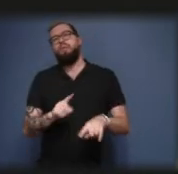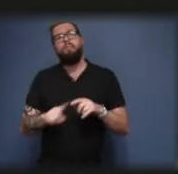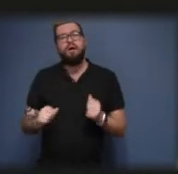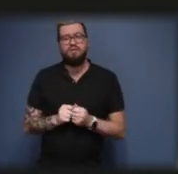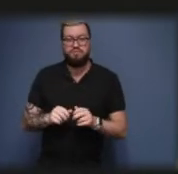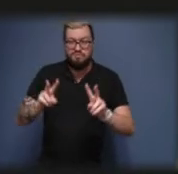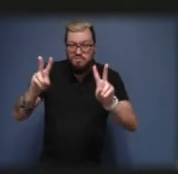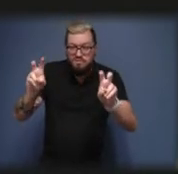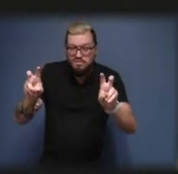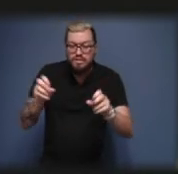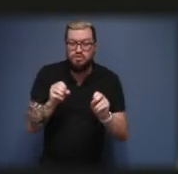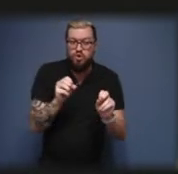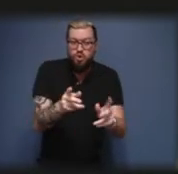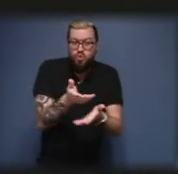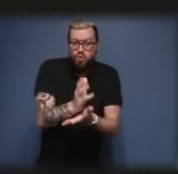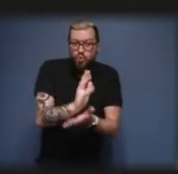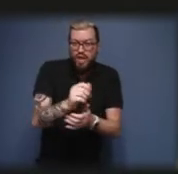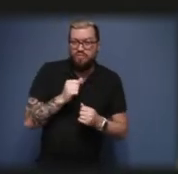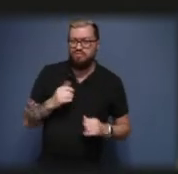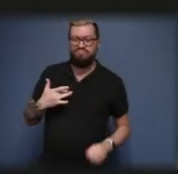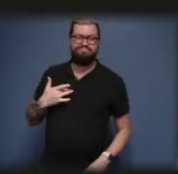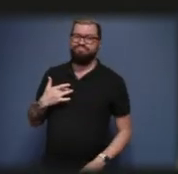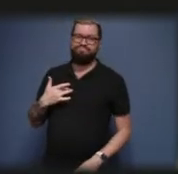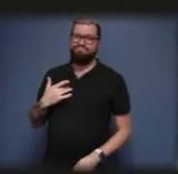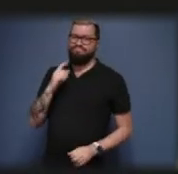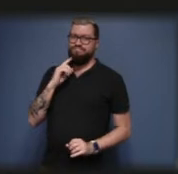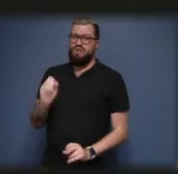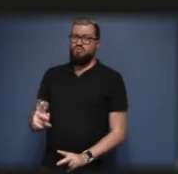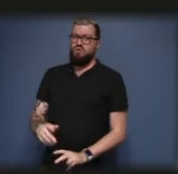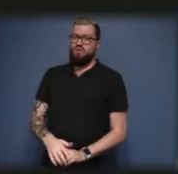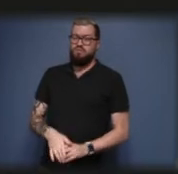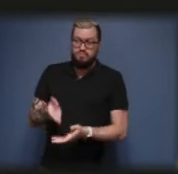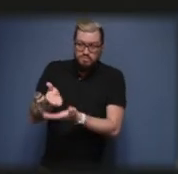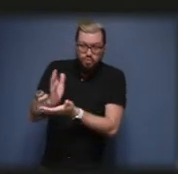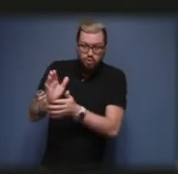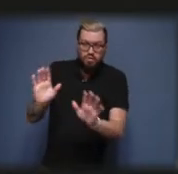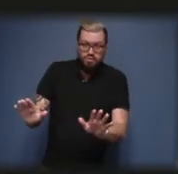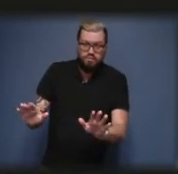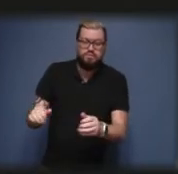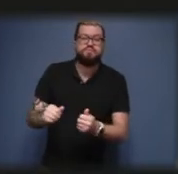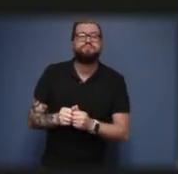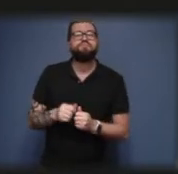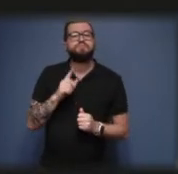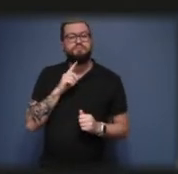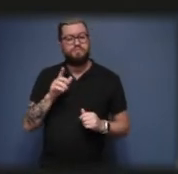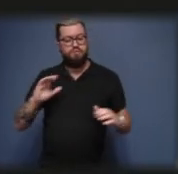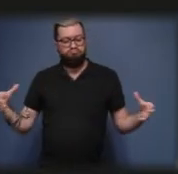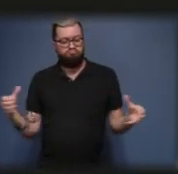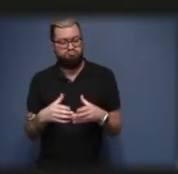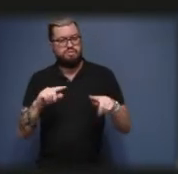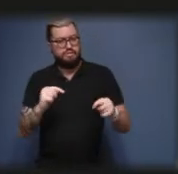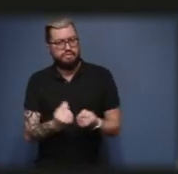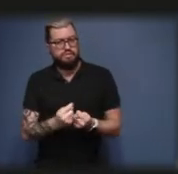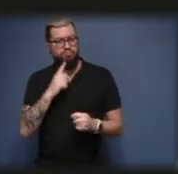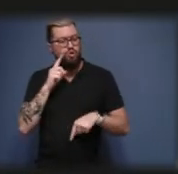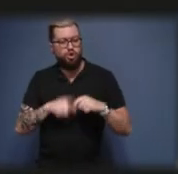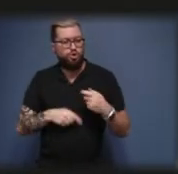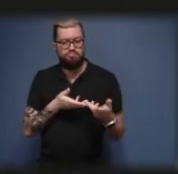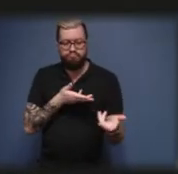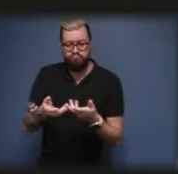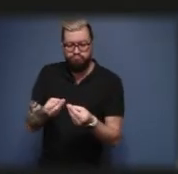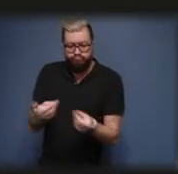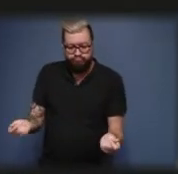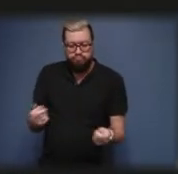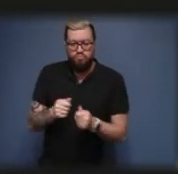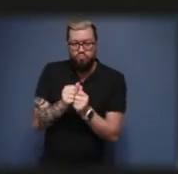okay. You are an important member of this team. We could not do what we do without each of you. Your well-being